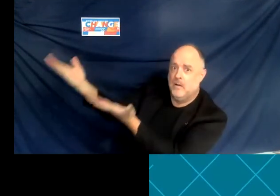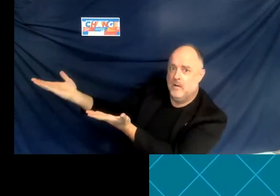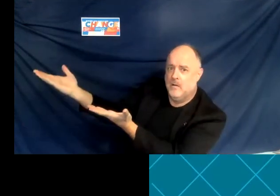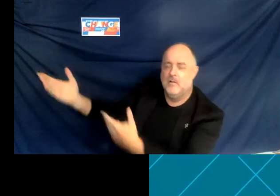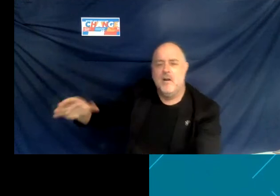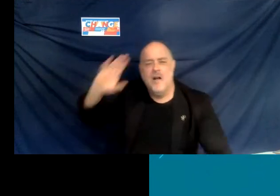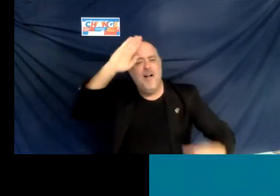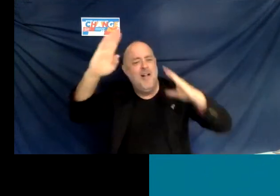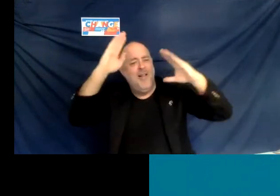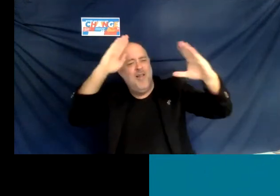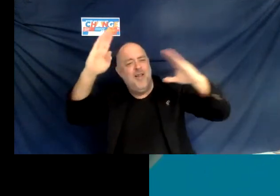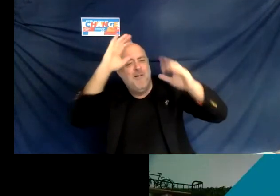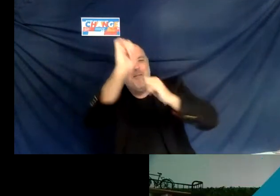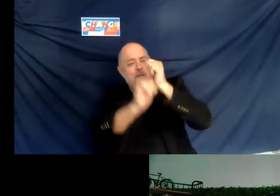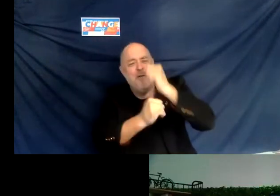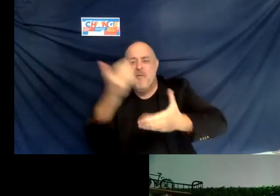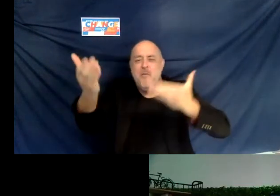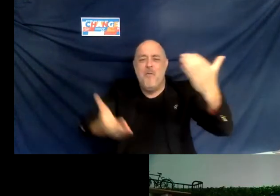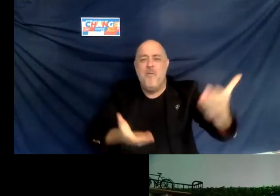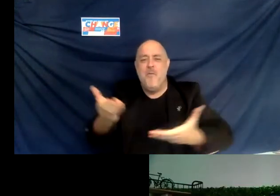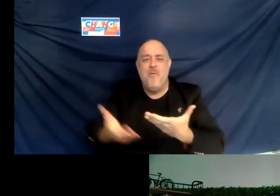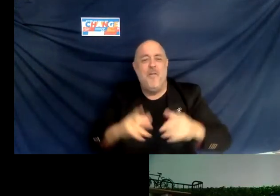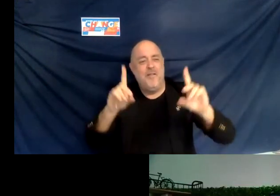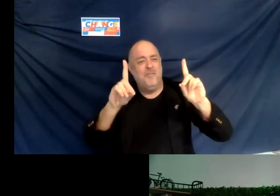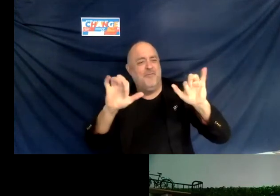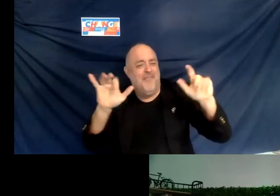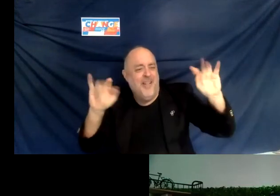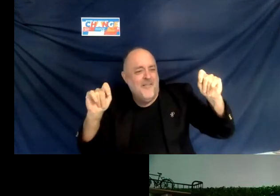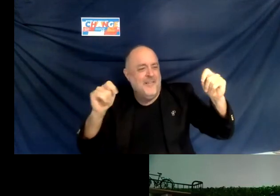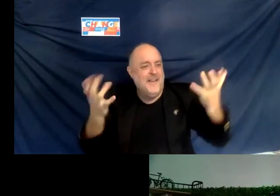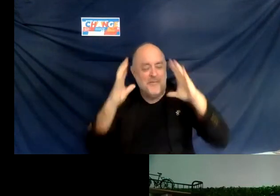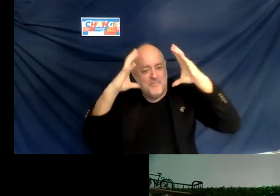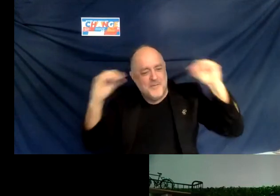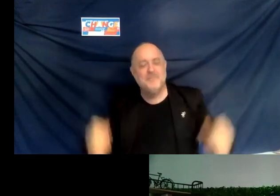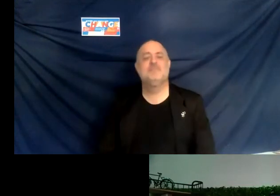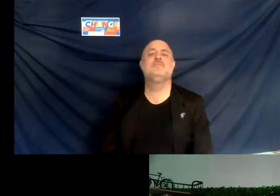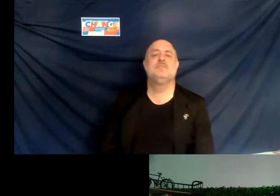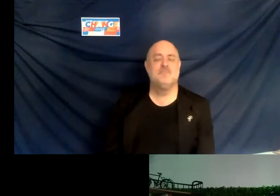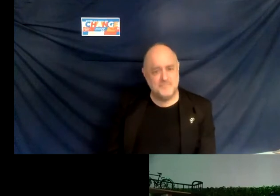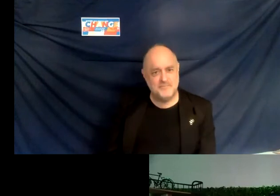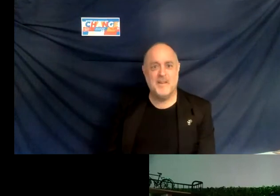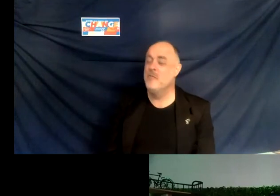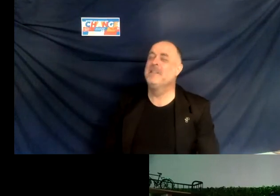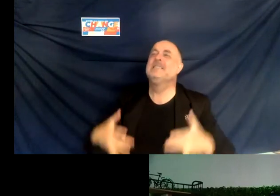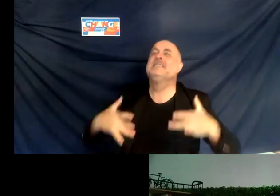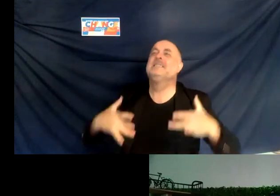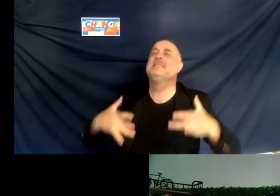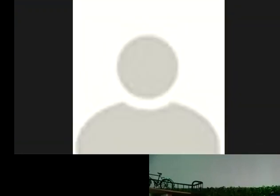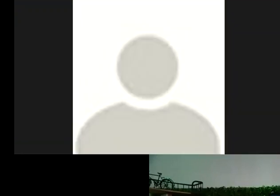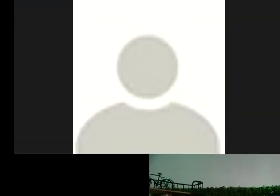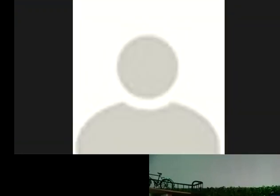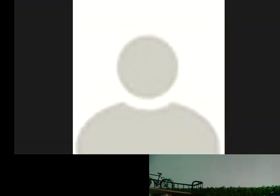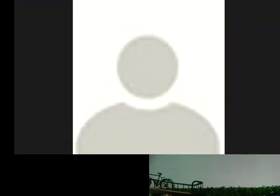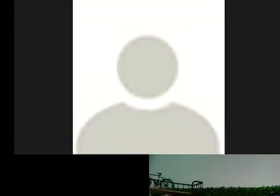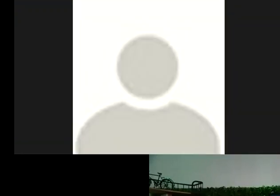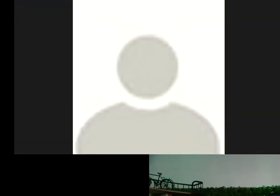Hello everyone, good afternoon and greetings from Delft here in the Netherlands. We are really excited to be here today with you to kick